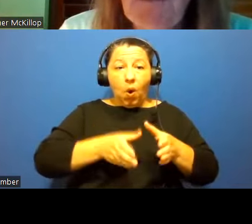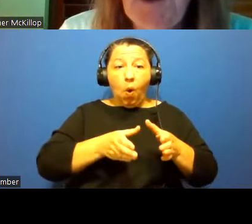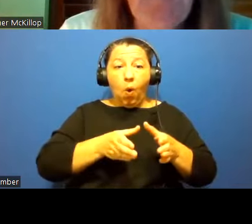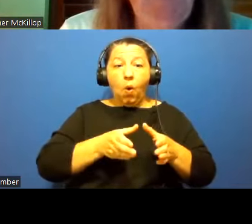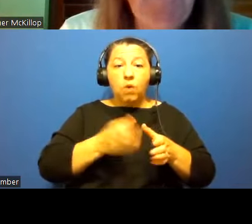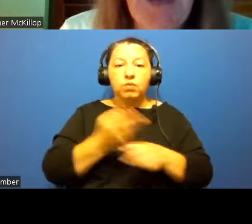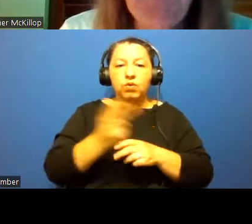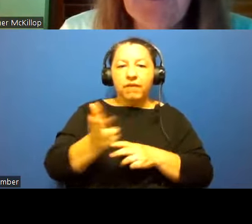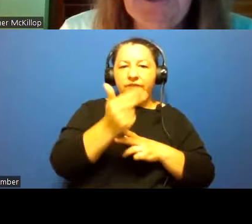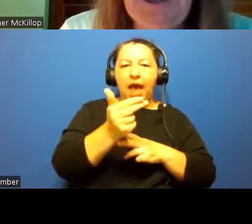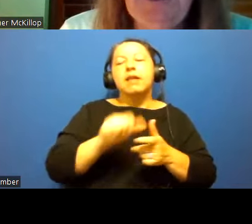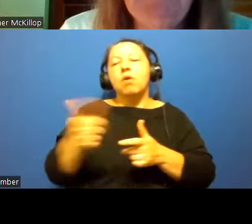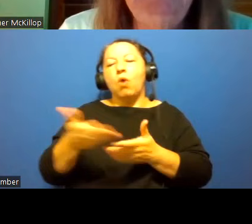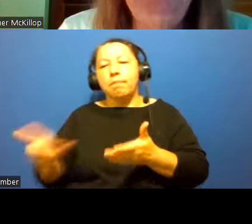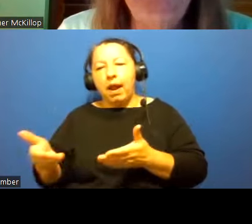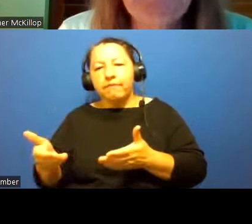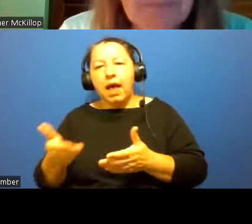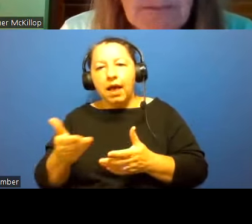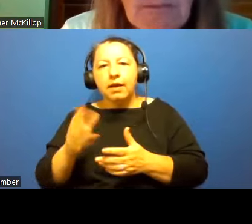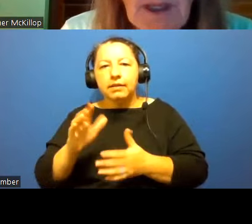flagged that we mapped later.